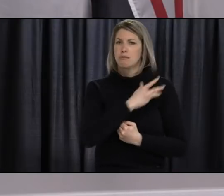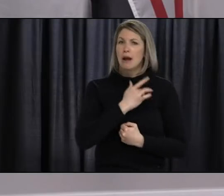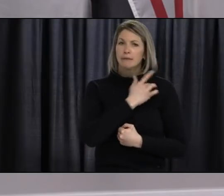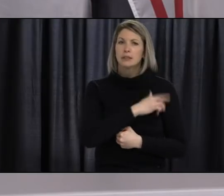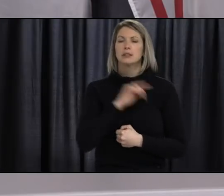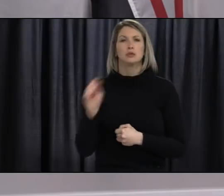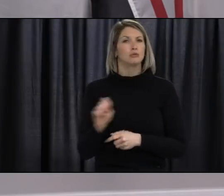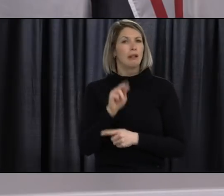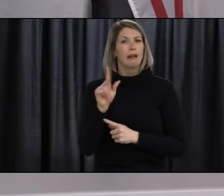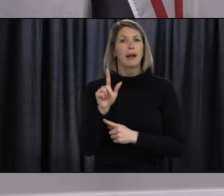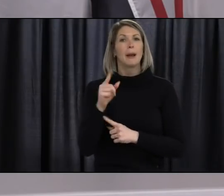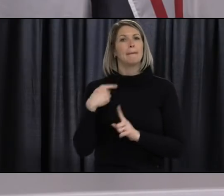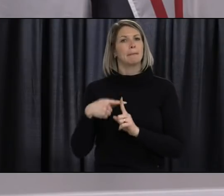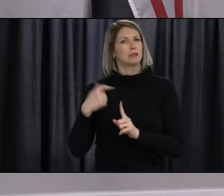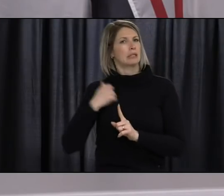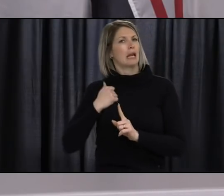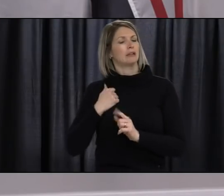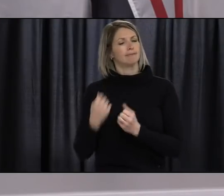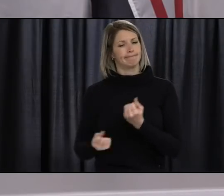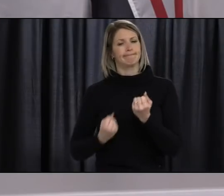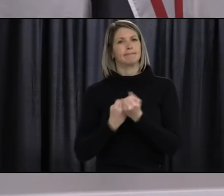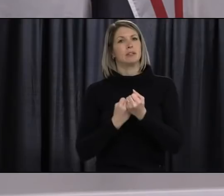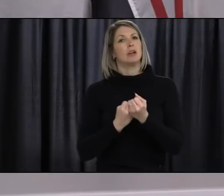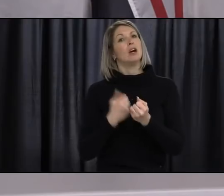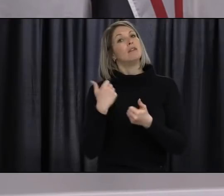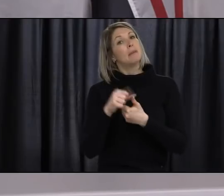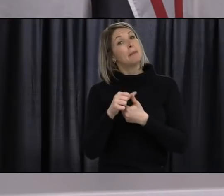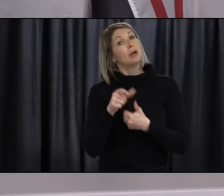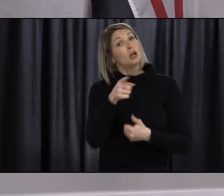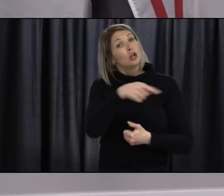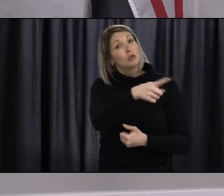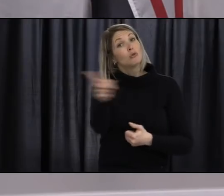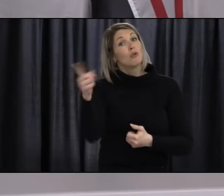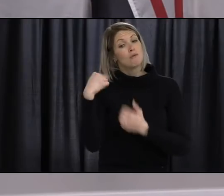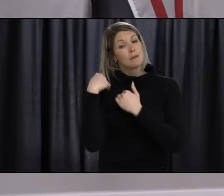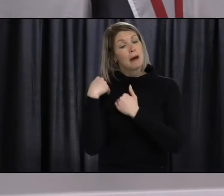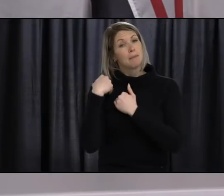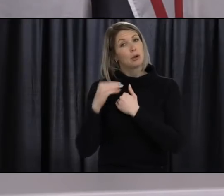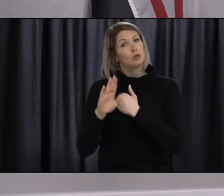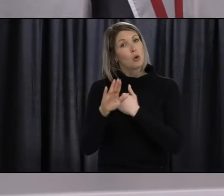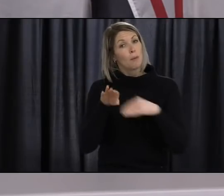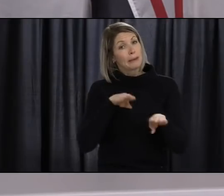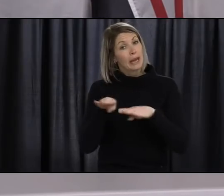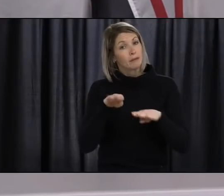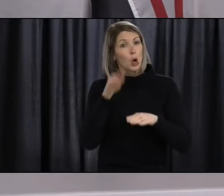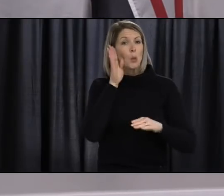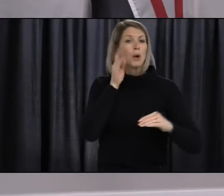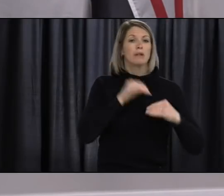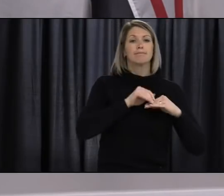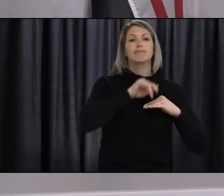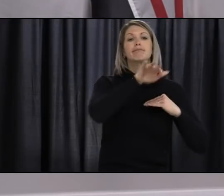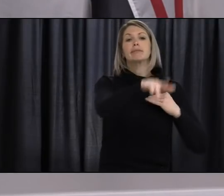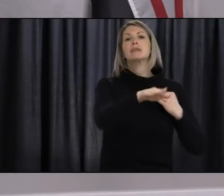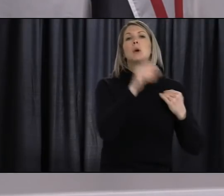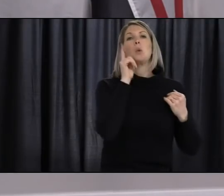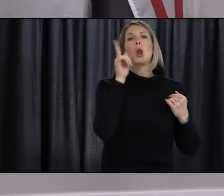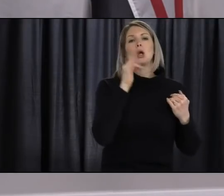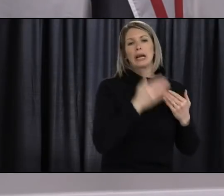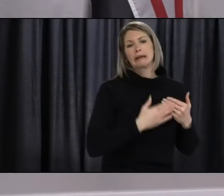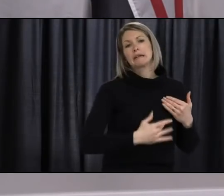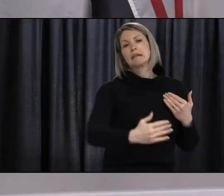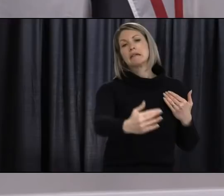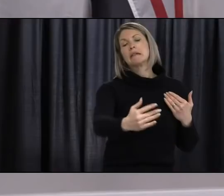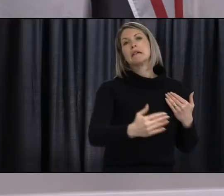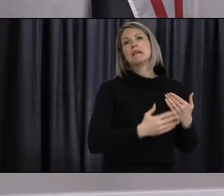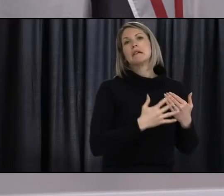to be responsible in our own actions. And once again, I want to thank Dr. Fitzgerald and thank Brenda for the lesson that we received today